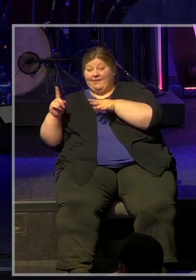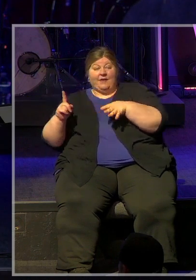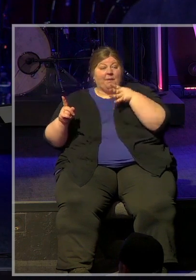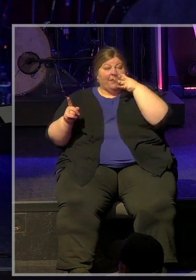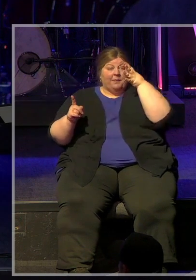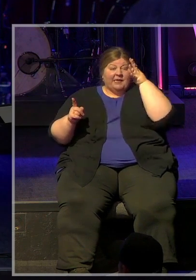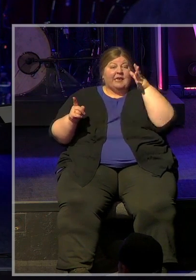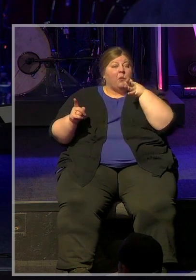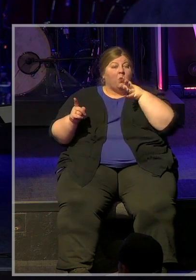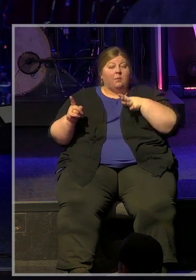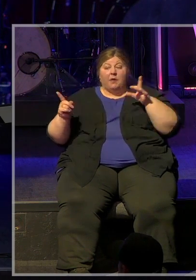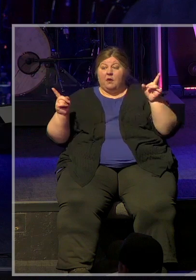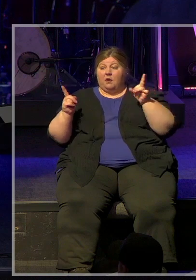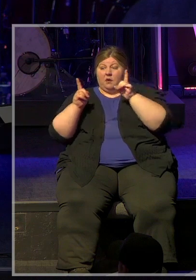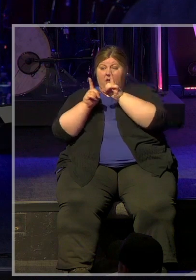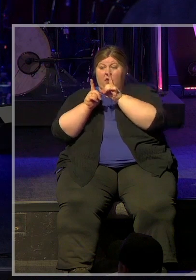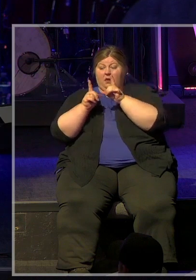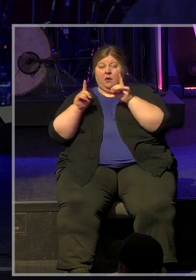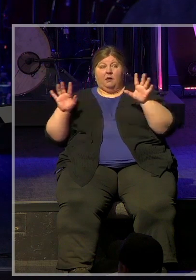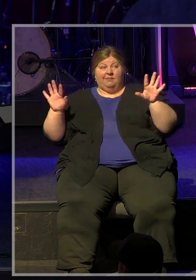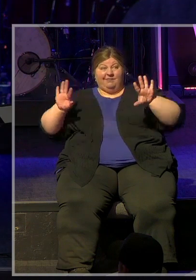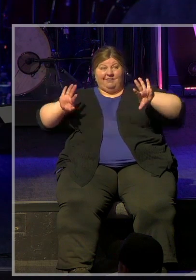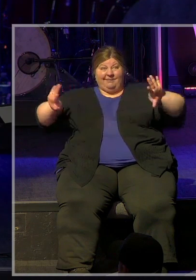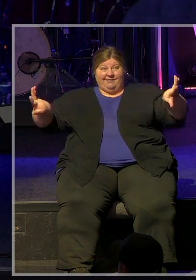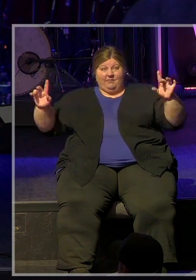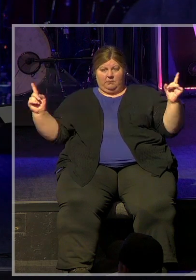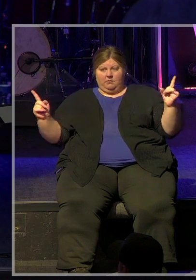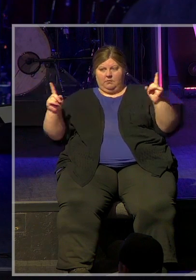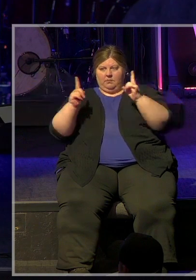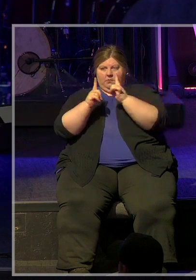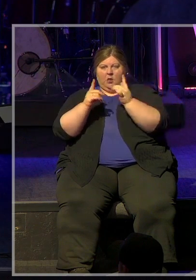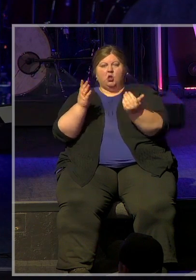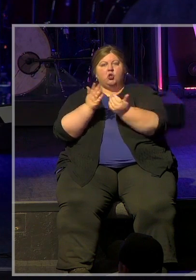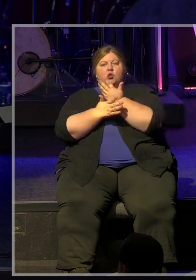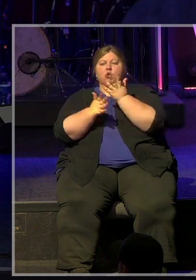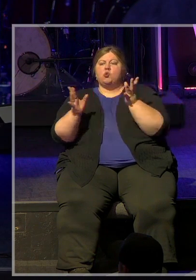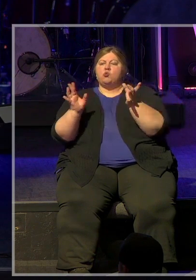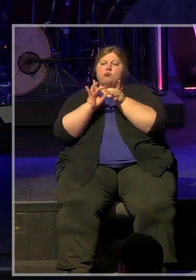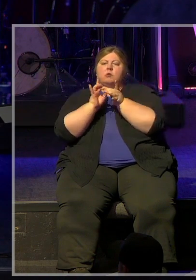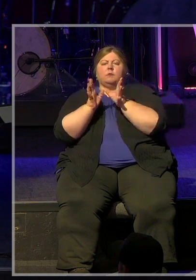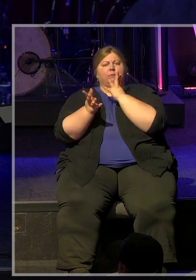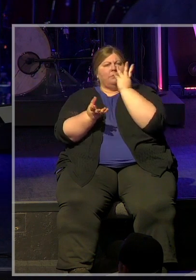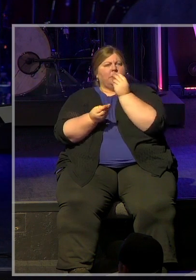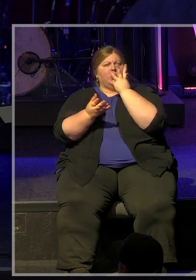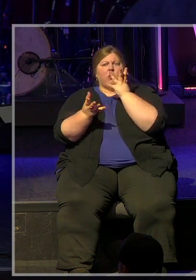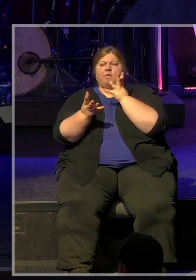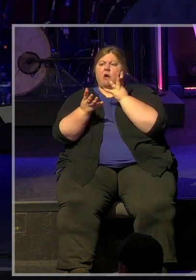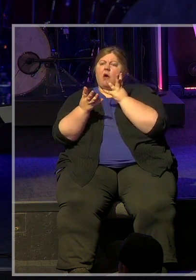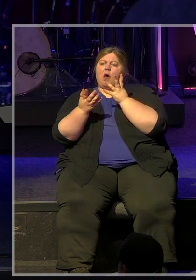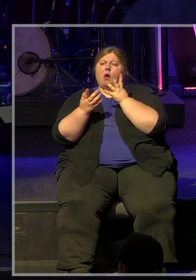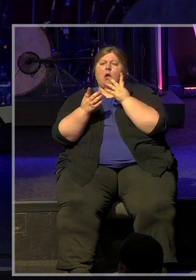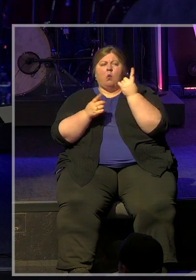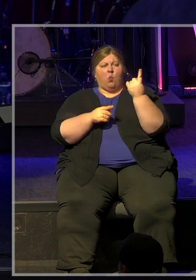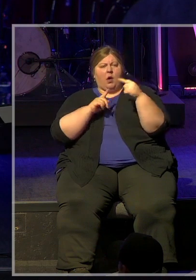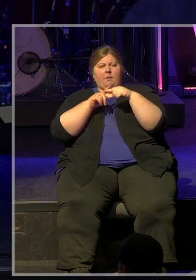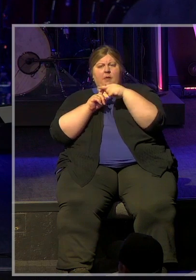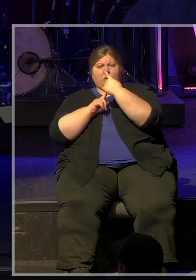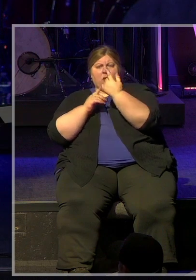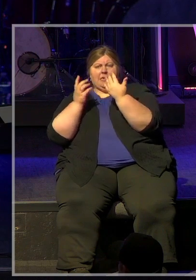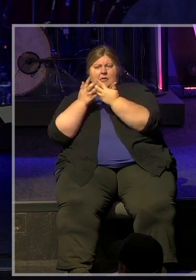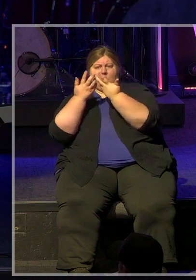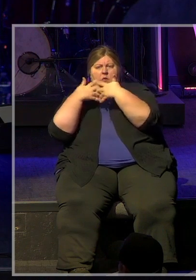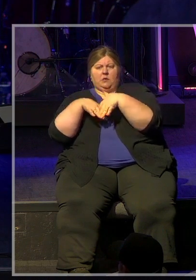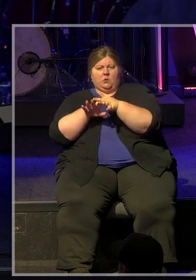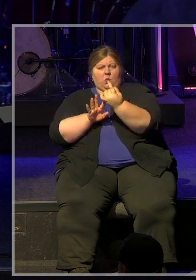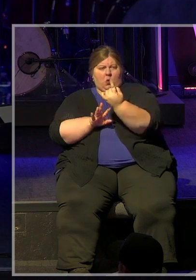and dad's house. They leave family relationships to form this brand new, beautiful new thing. One plus one now equals